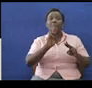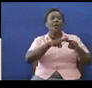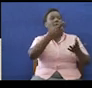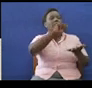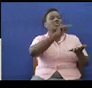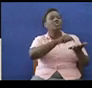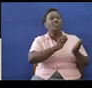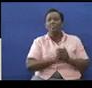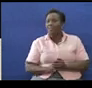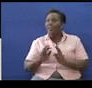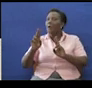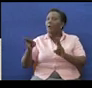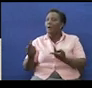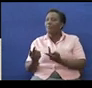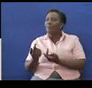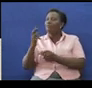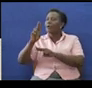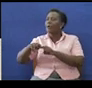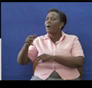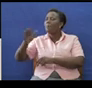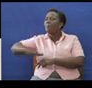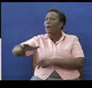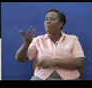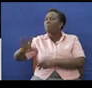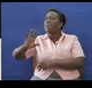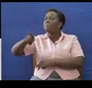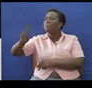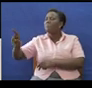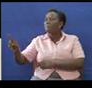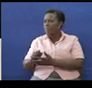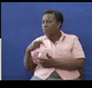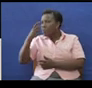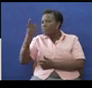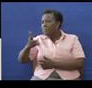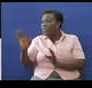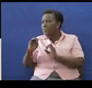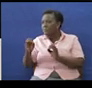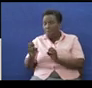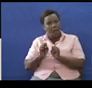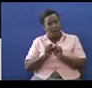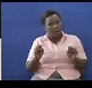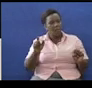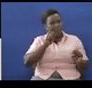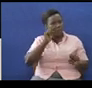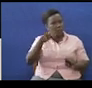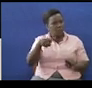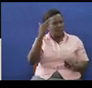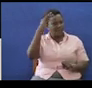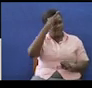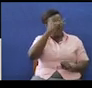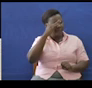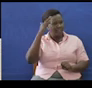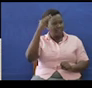Maybe you are living in town. Maybe you are living in a place whereby people don't go and fetch water. But